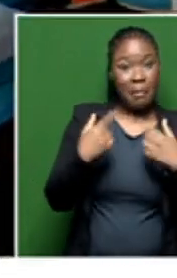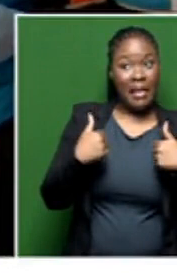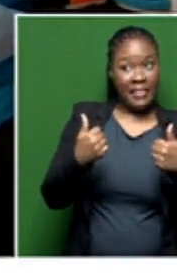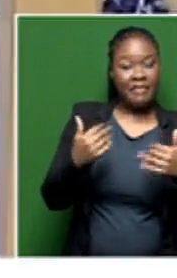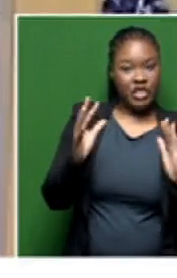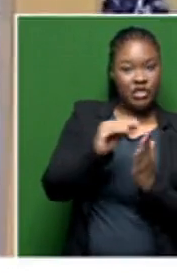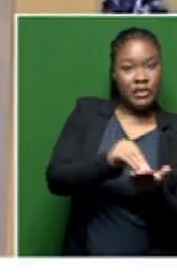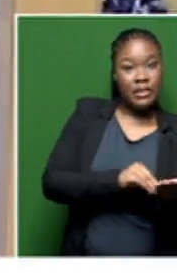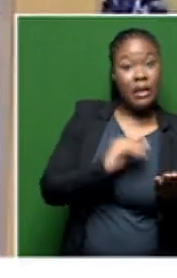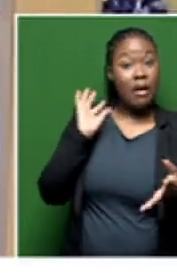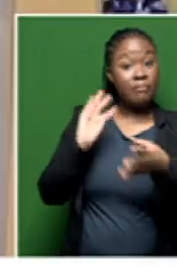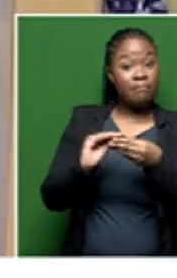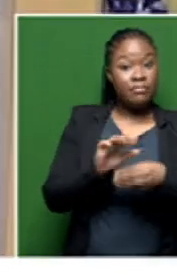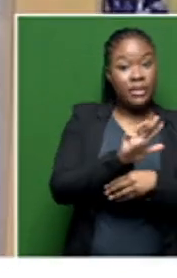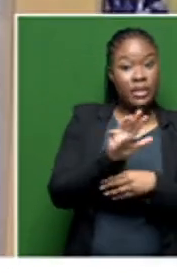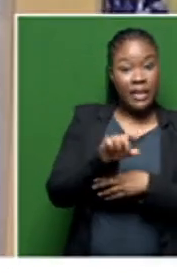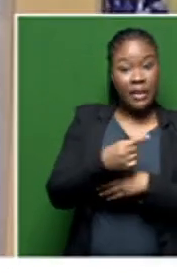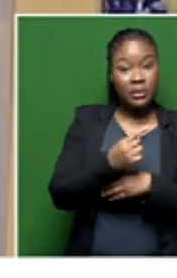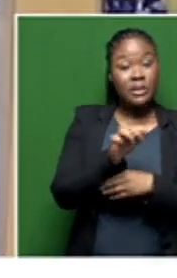toll now stands at